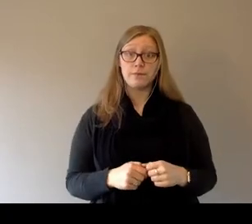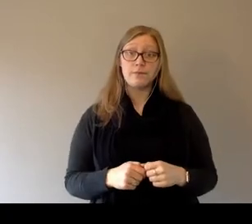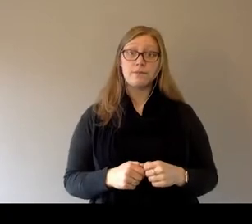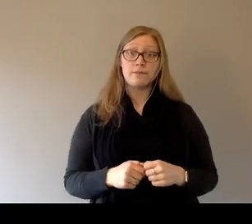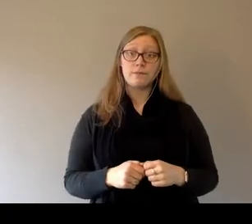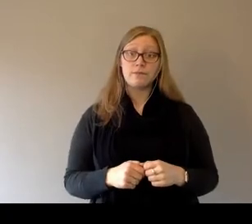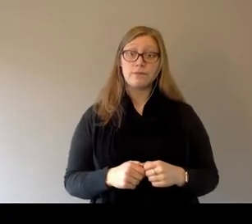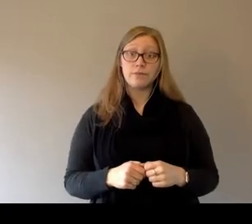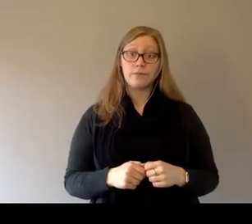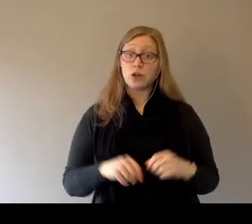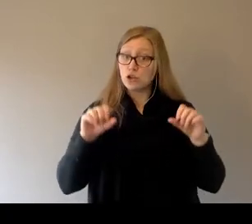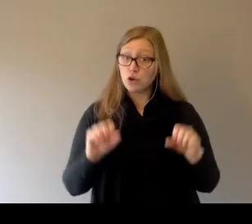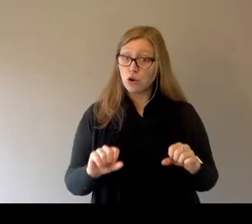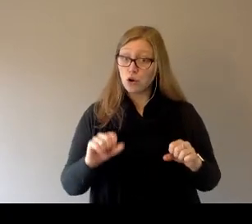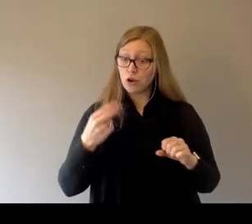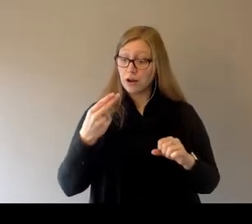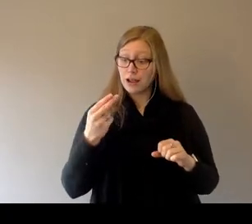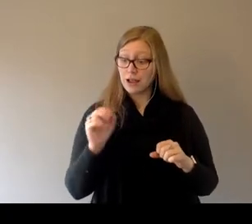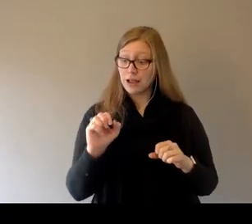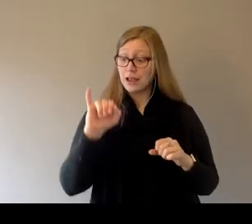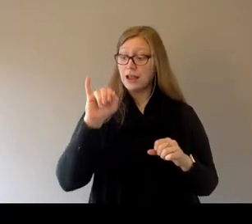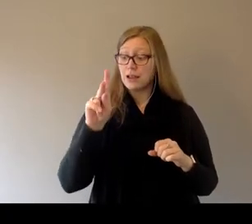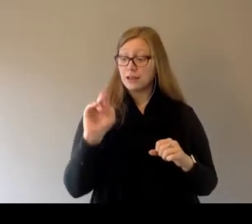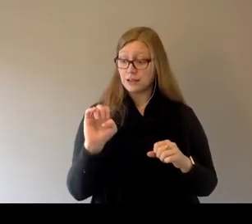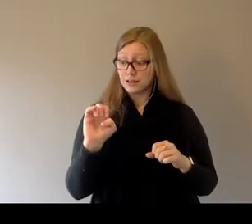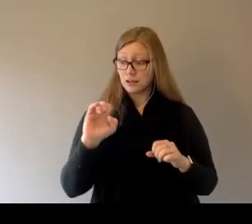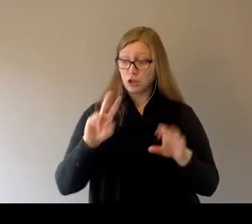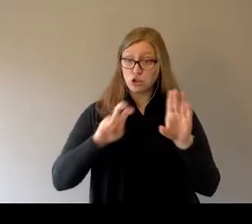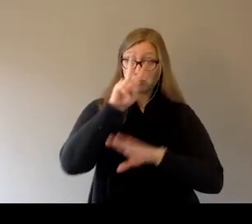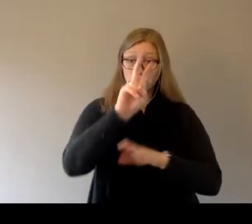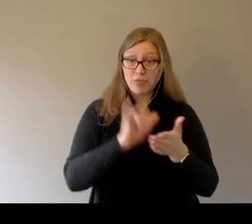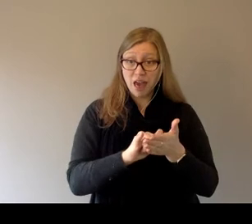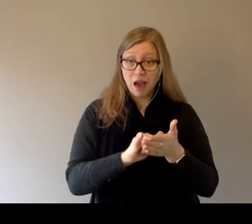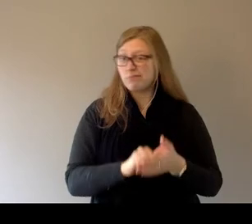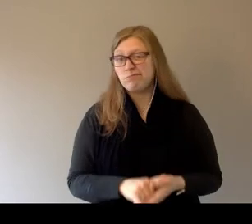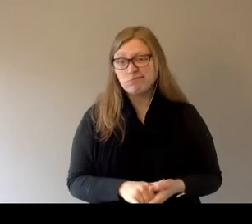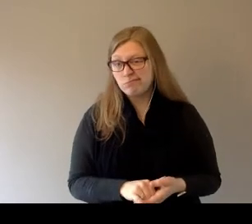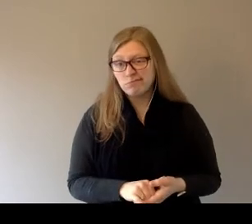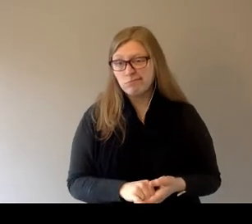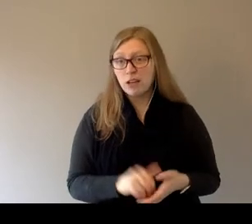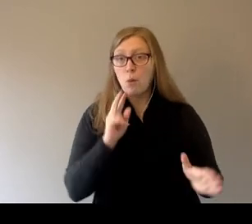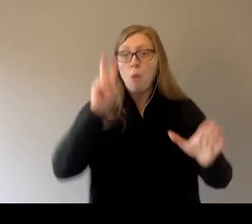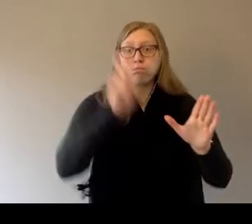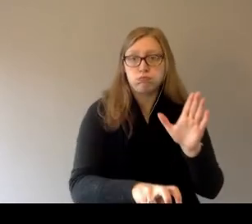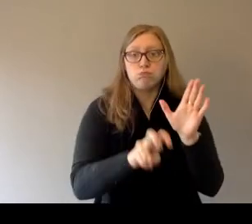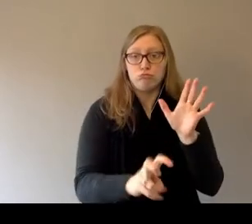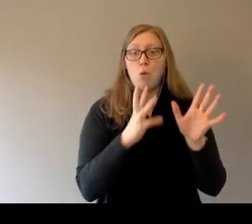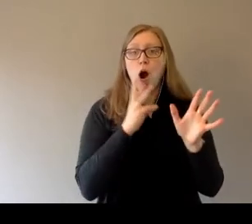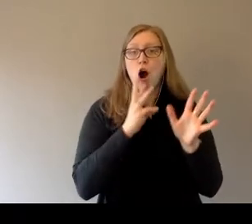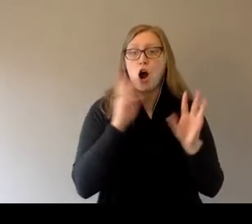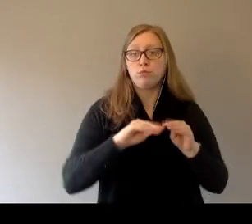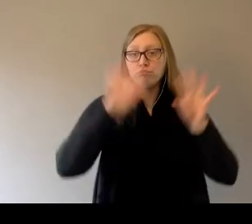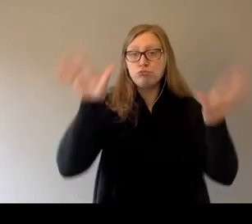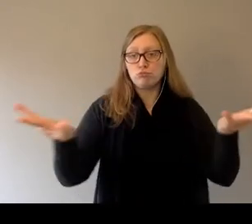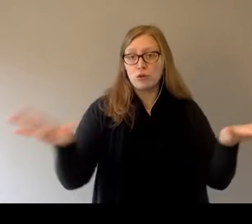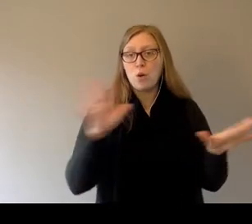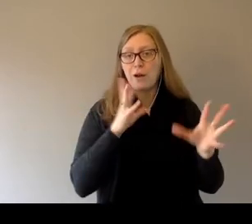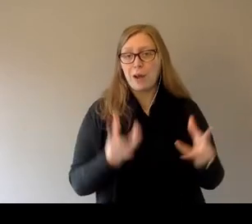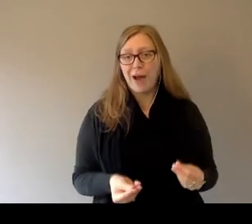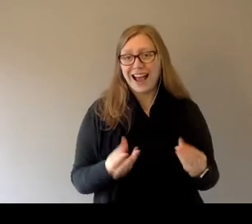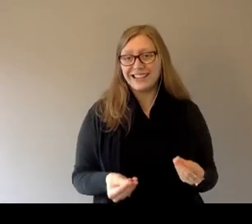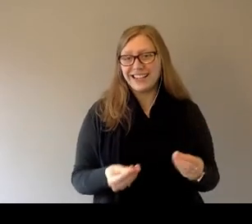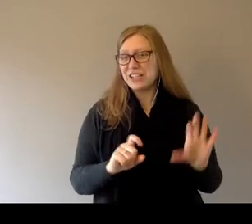Right. So could Helke jump that? No, she would get wet. So this it's too far.